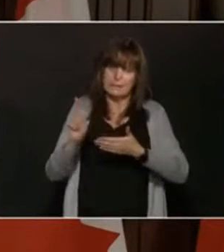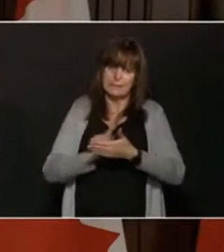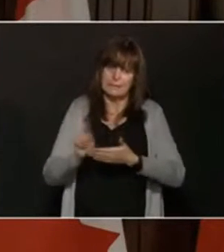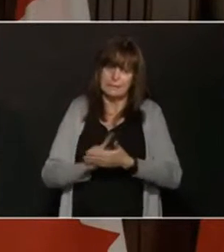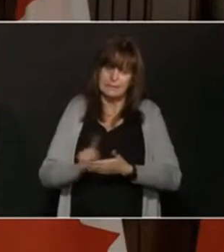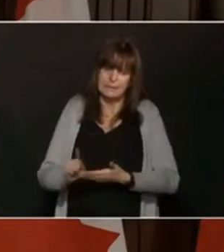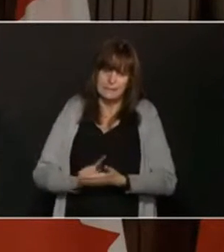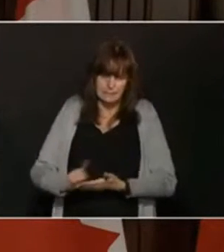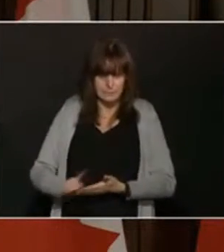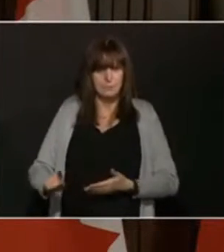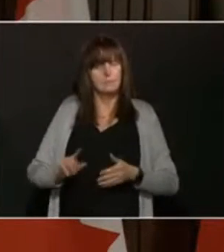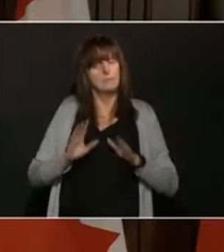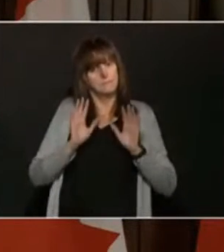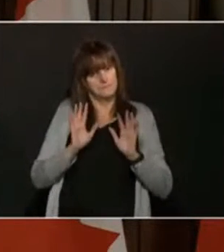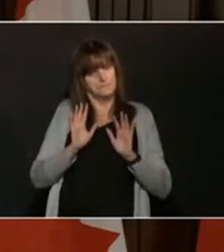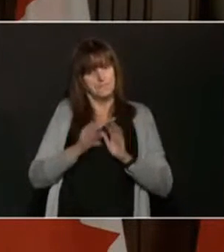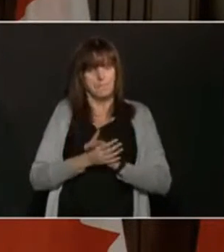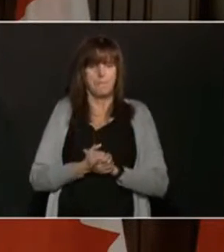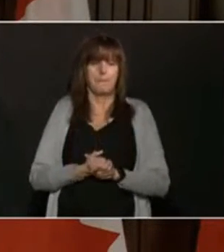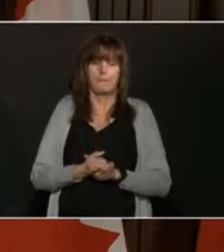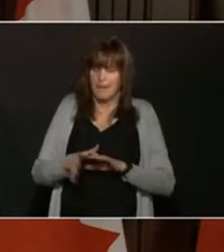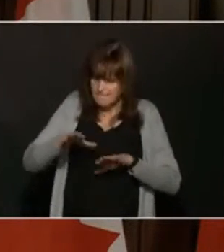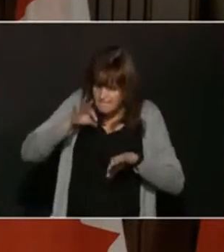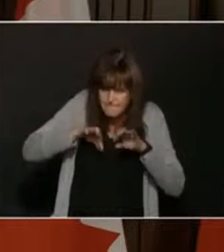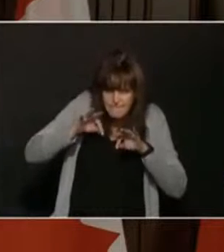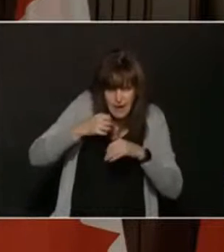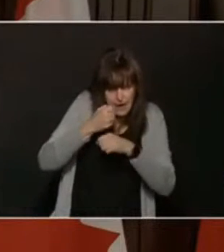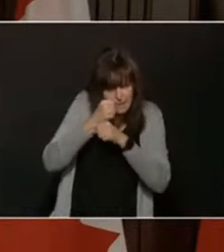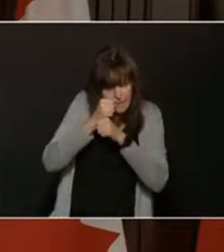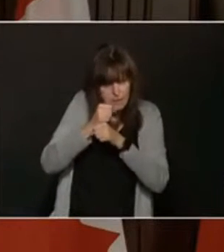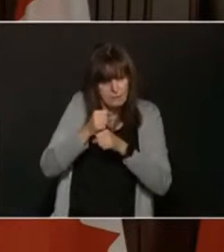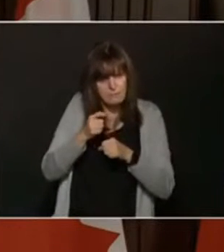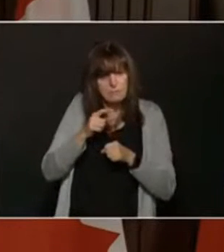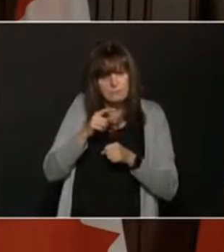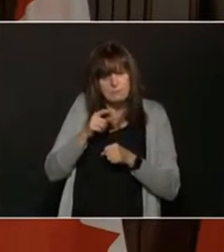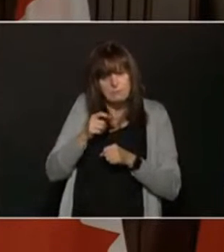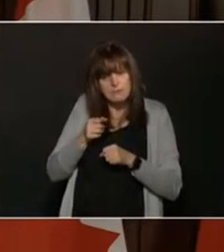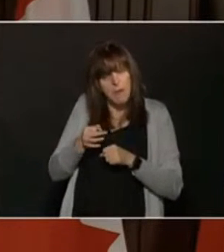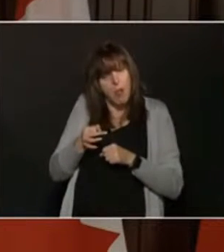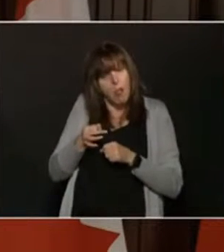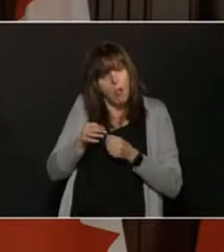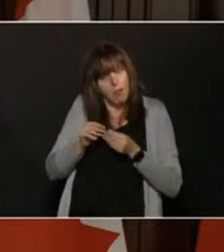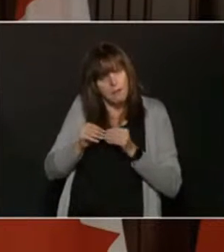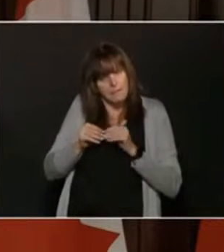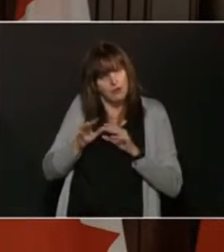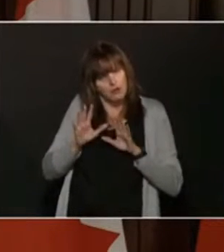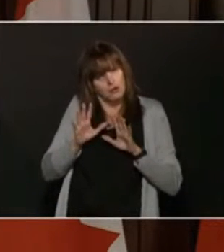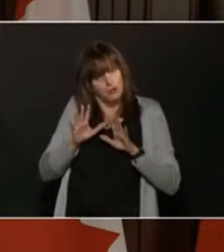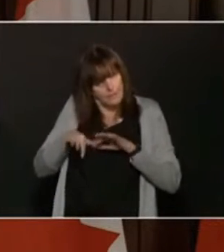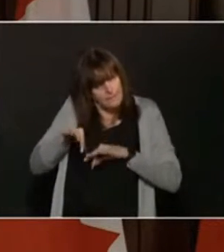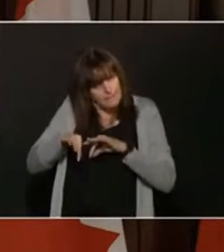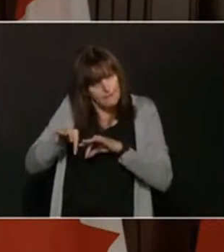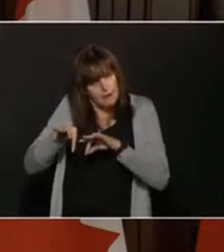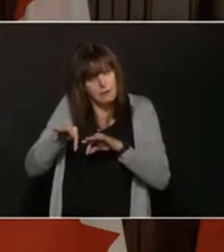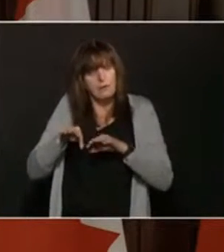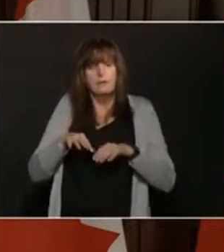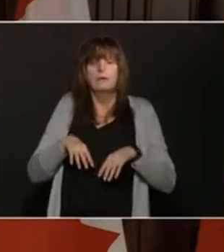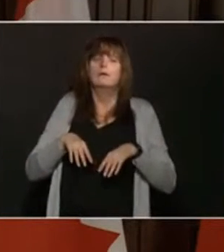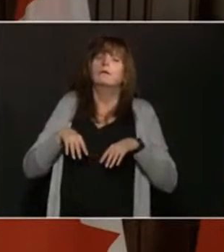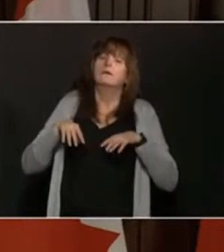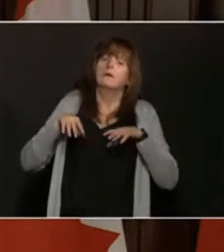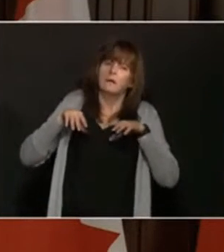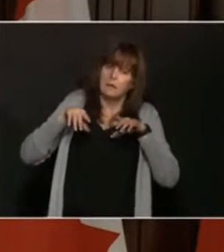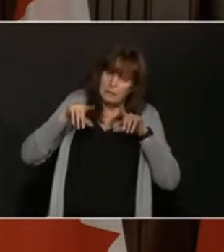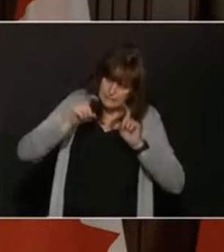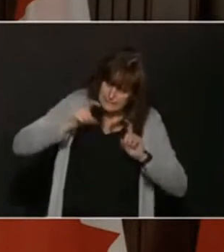have only found a very small number, but they need to start to gather the data together